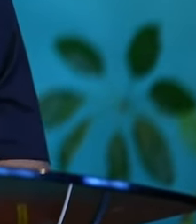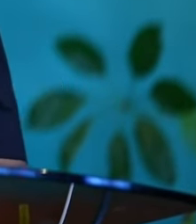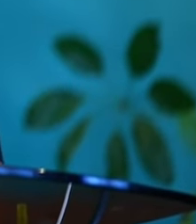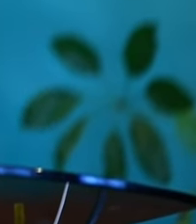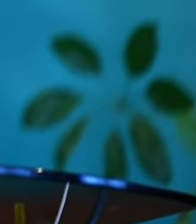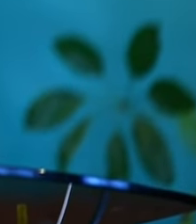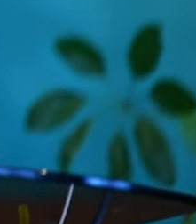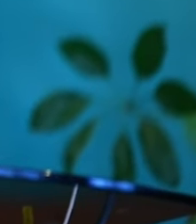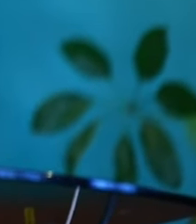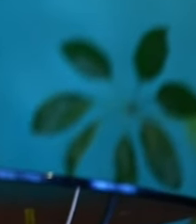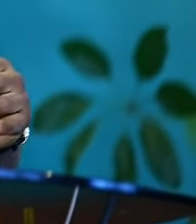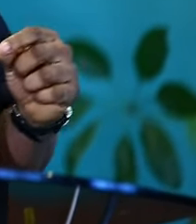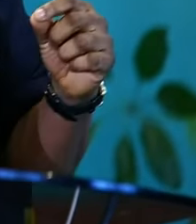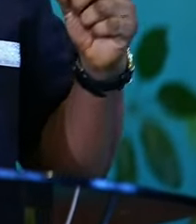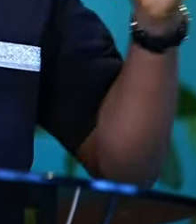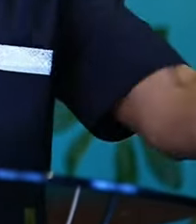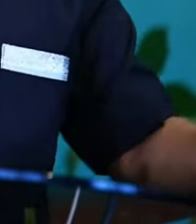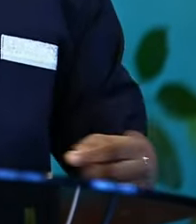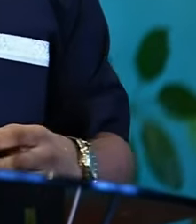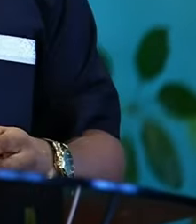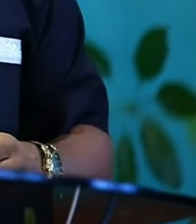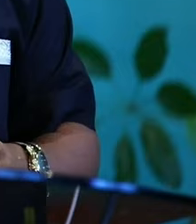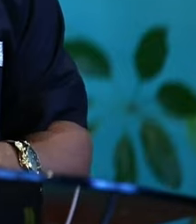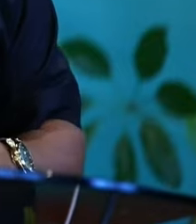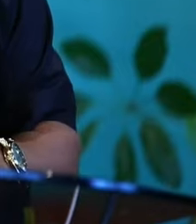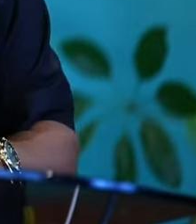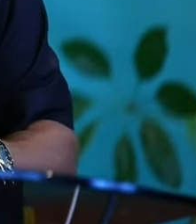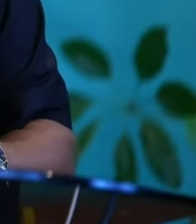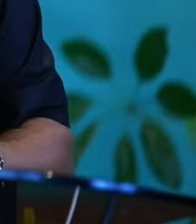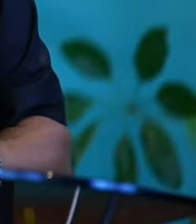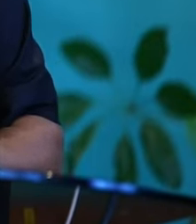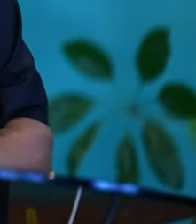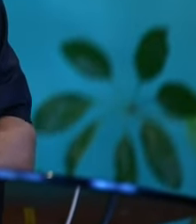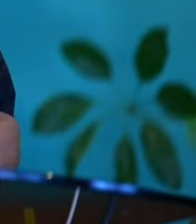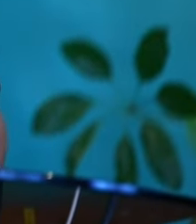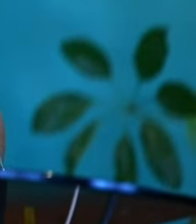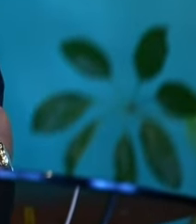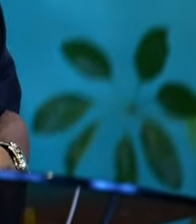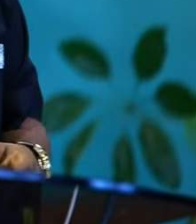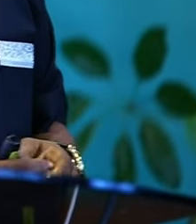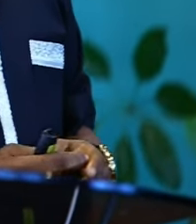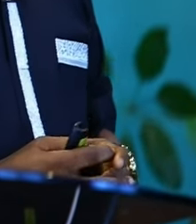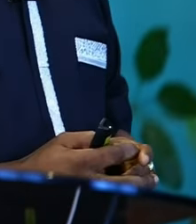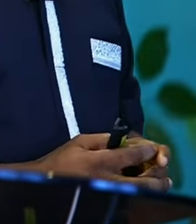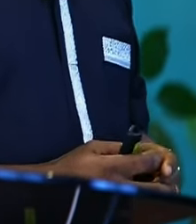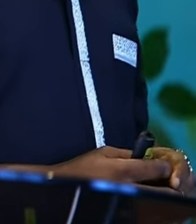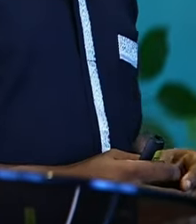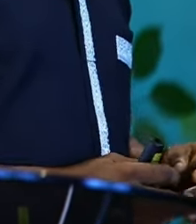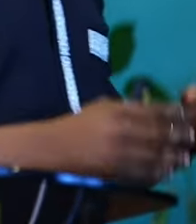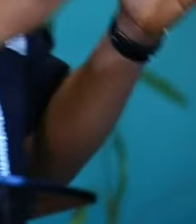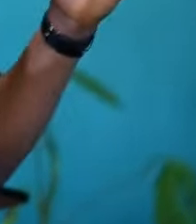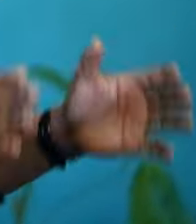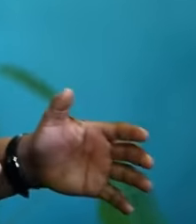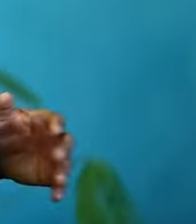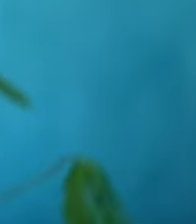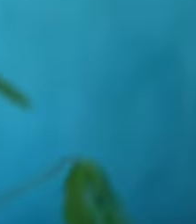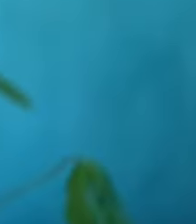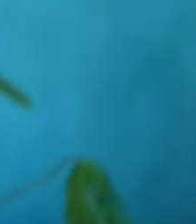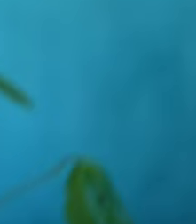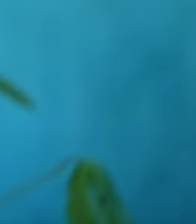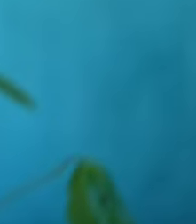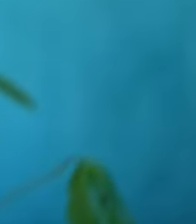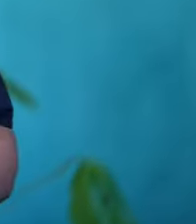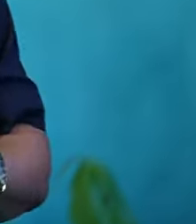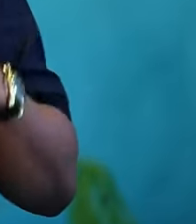the family's frenemy. And we are not just going to unmask it, we'll go to war.